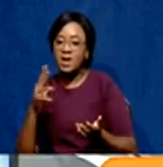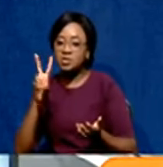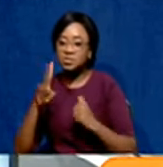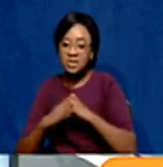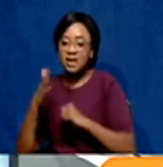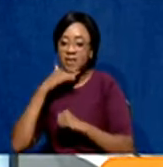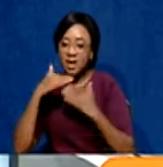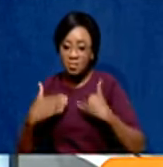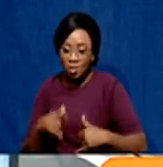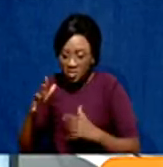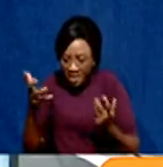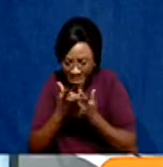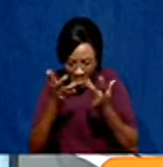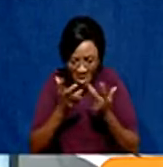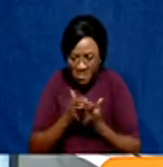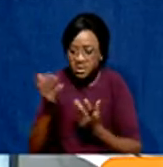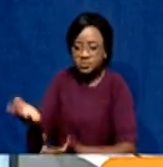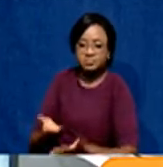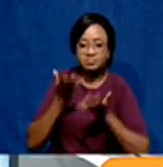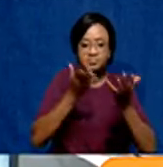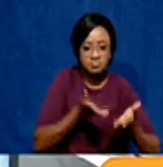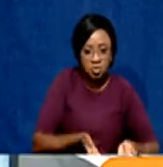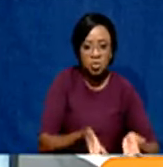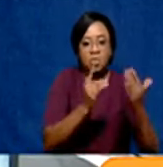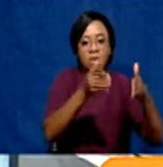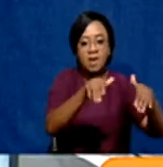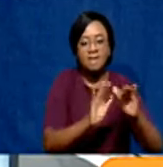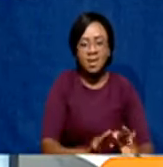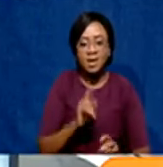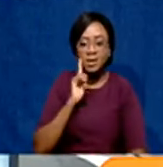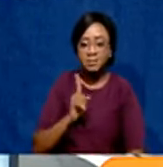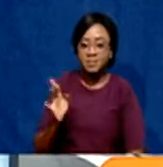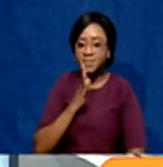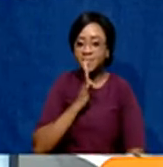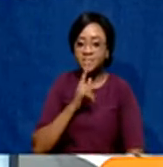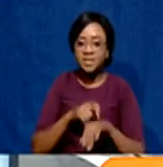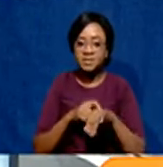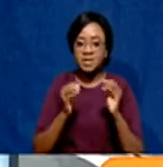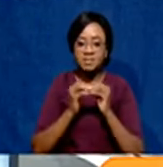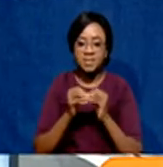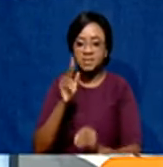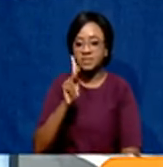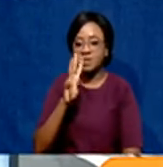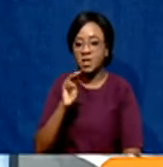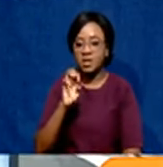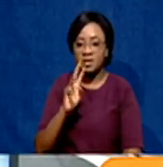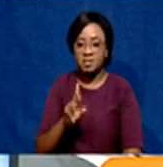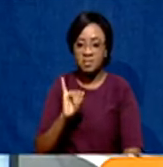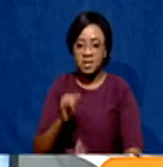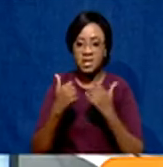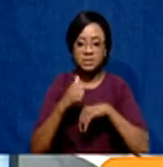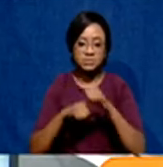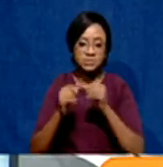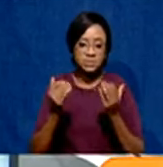release of bodies to families for interment. Dr. Oduor was speaking on the sidelines of this year's KEMRI Scientific and